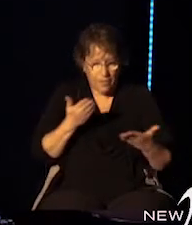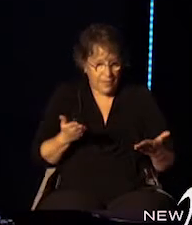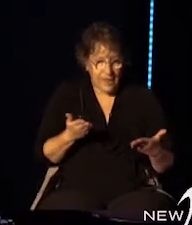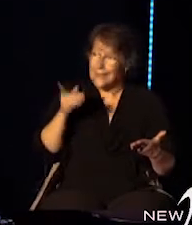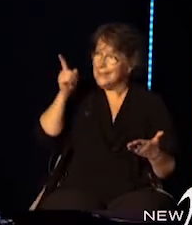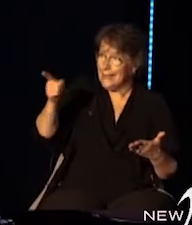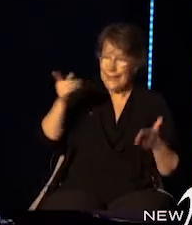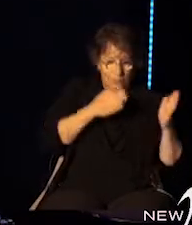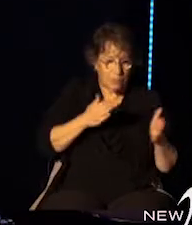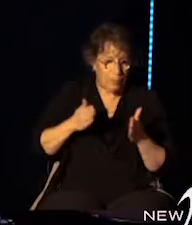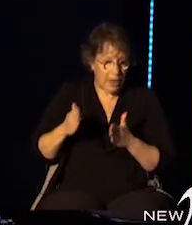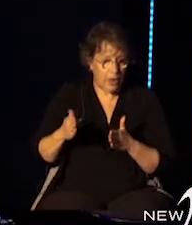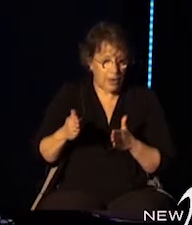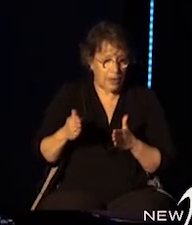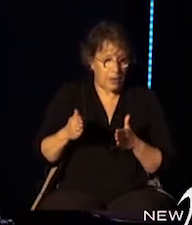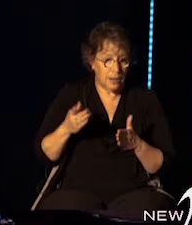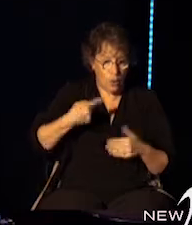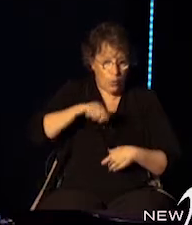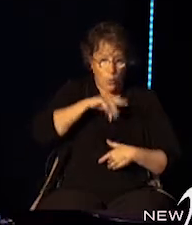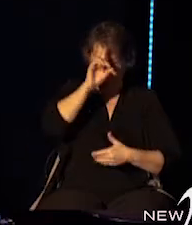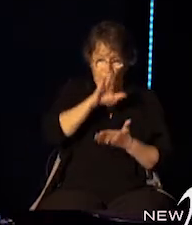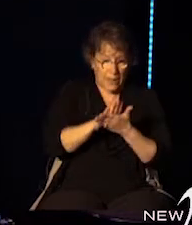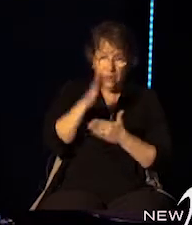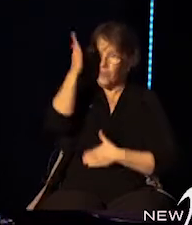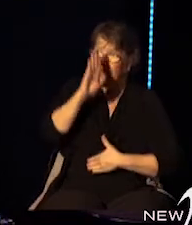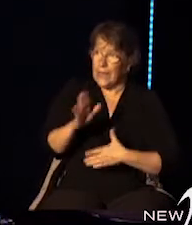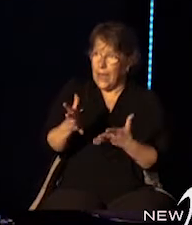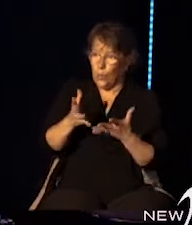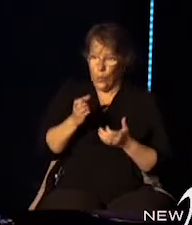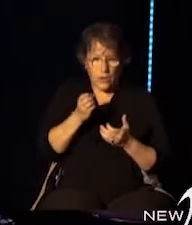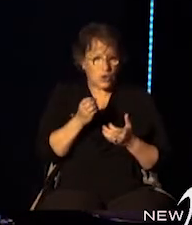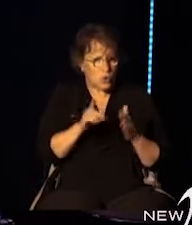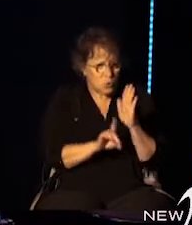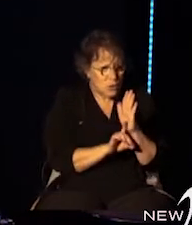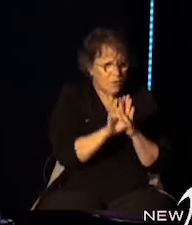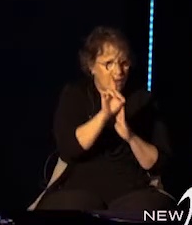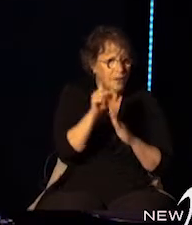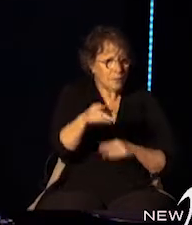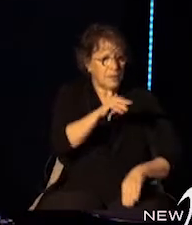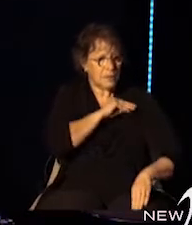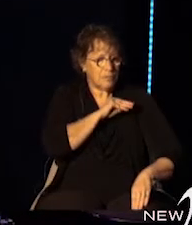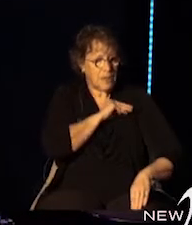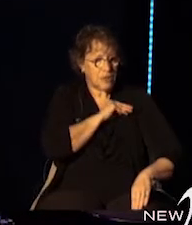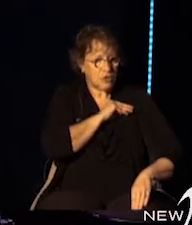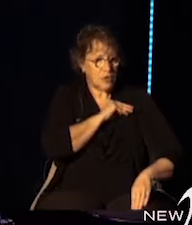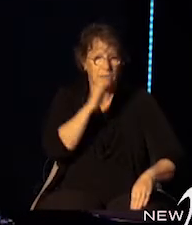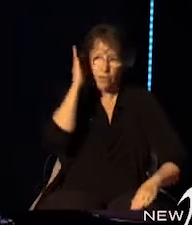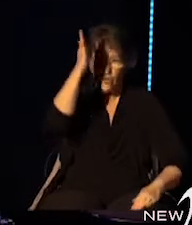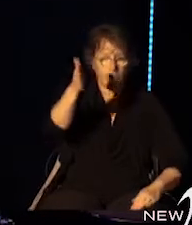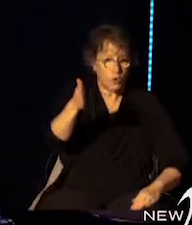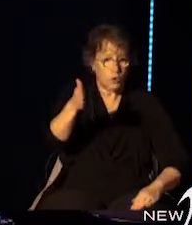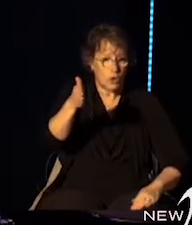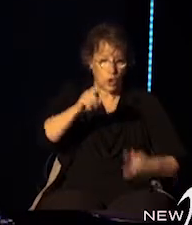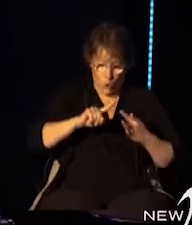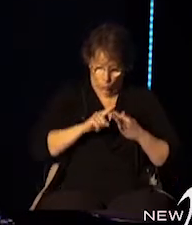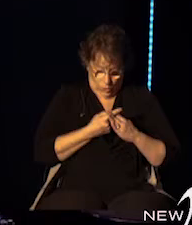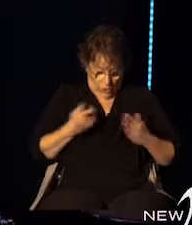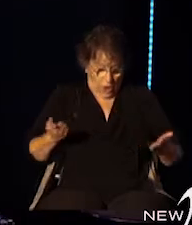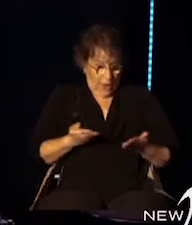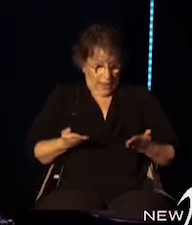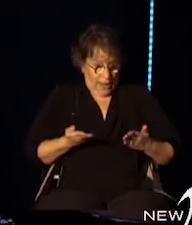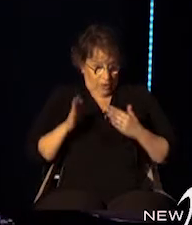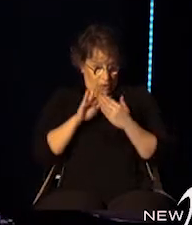that God wants to grow this ministry in the coming years so the people in this area, so starting in the neighborhood and then out to the